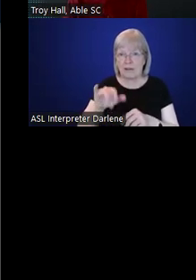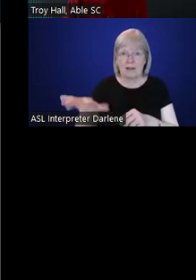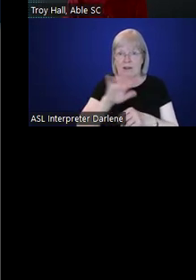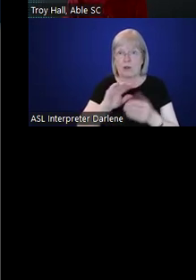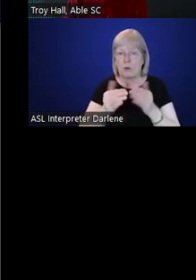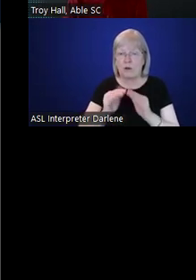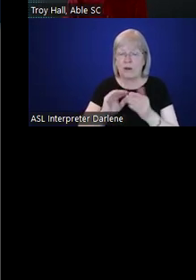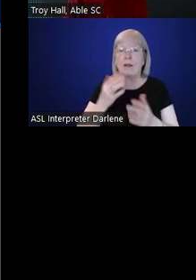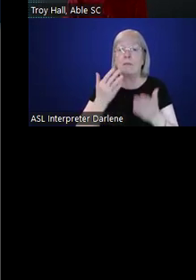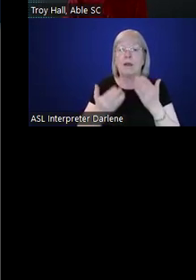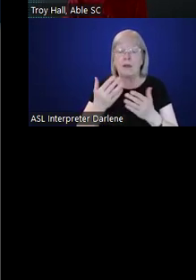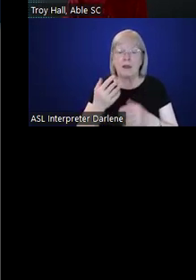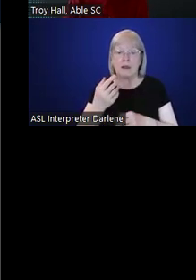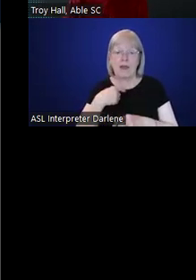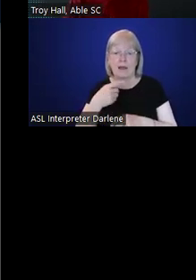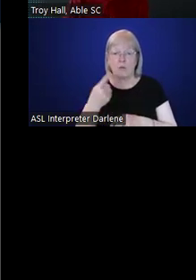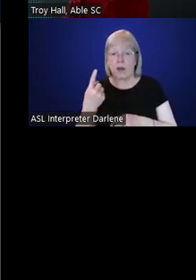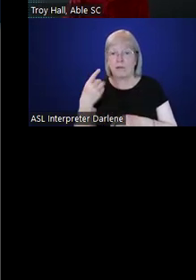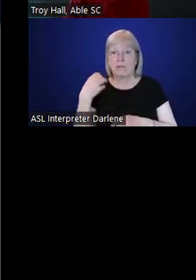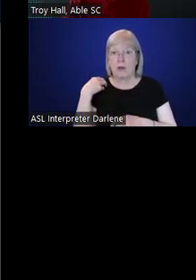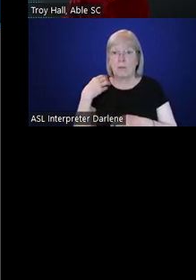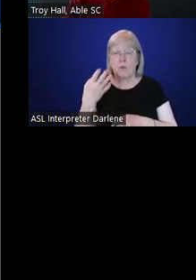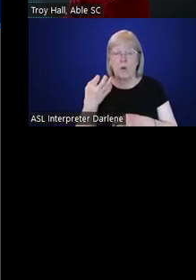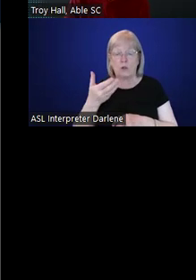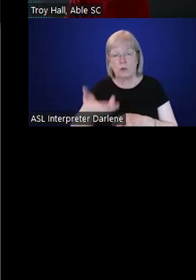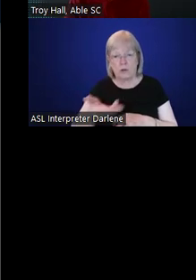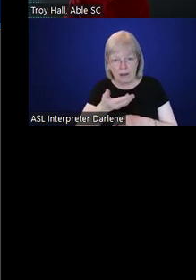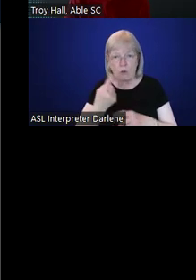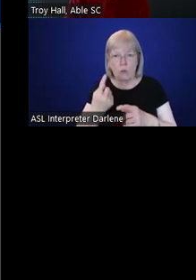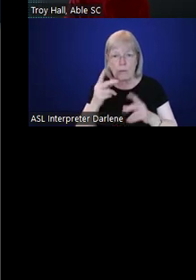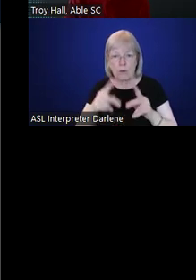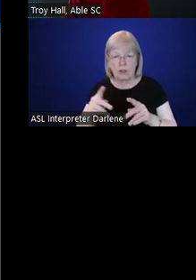one job, and they end up kind of funneling youth into that.